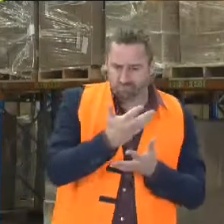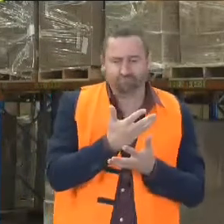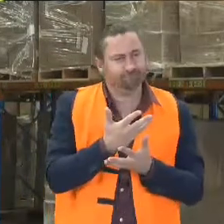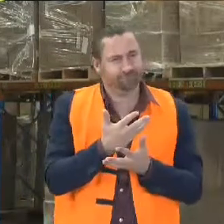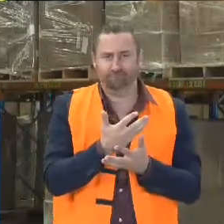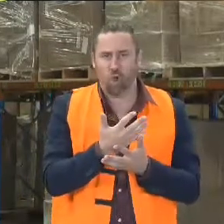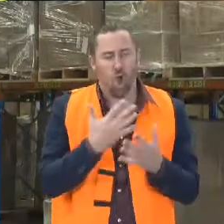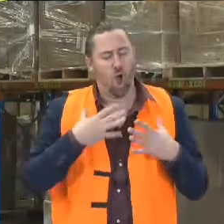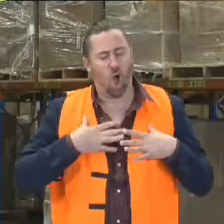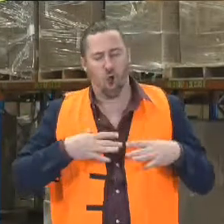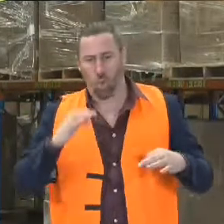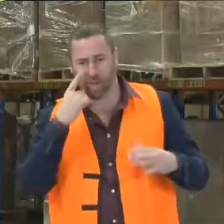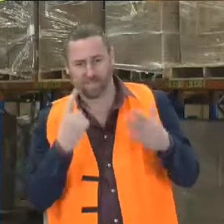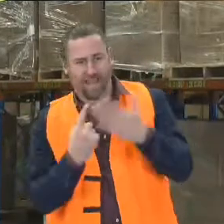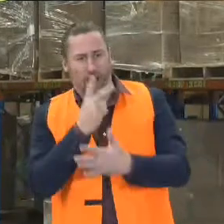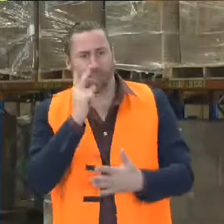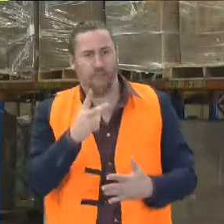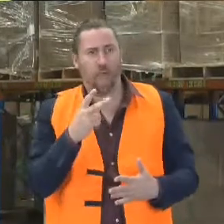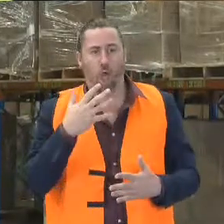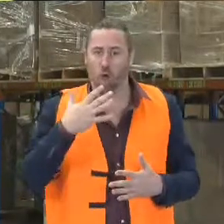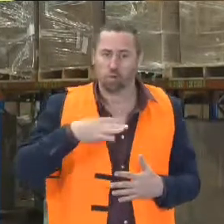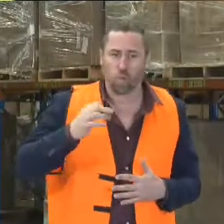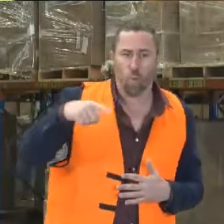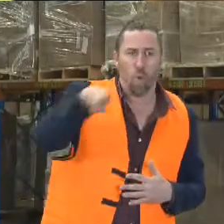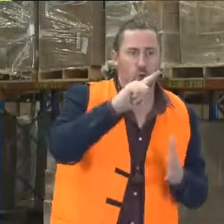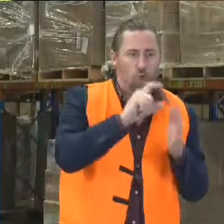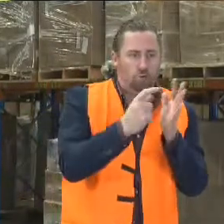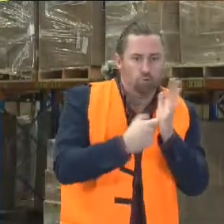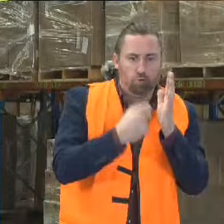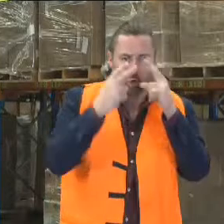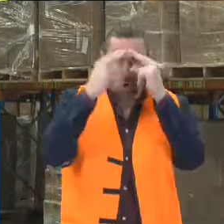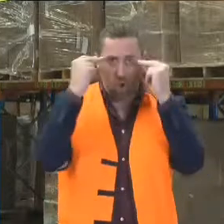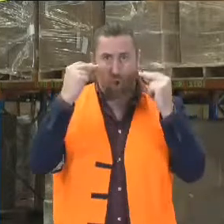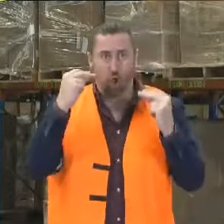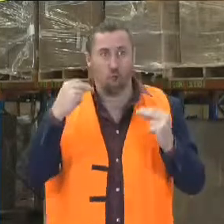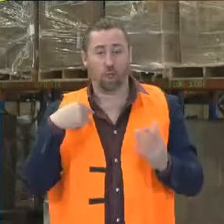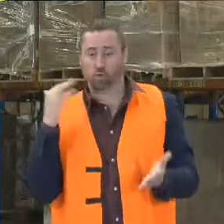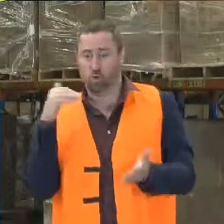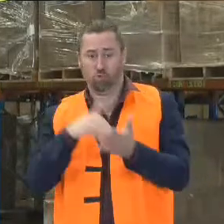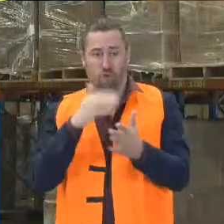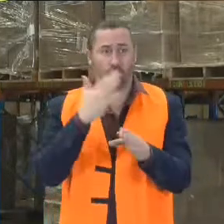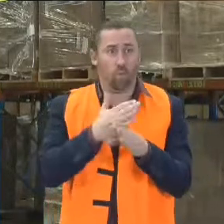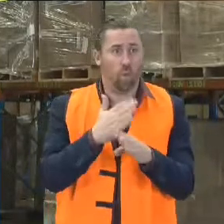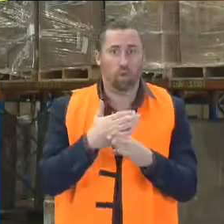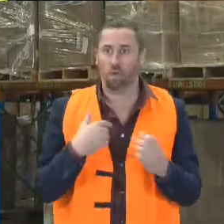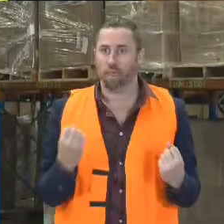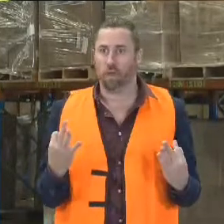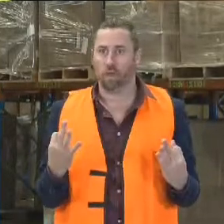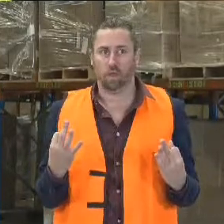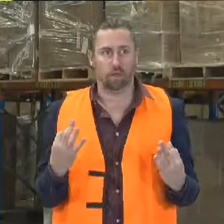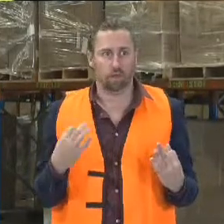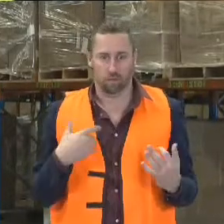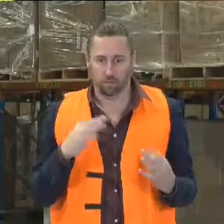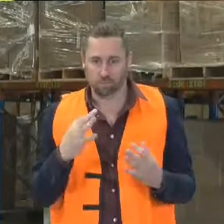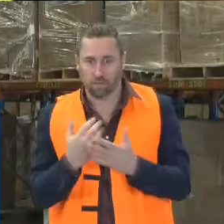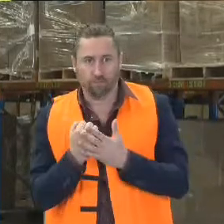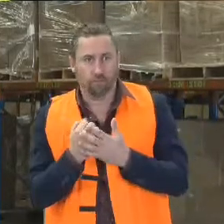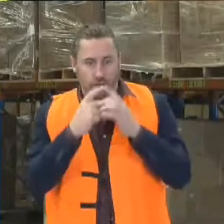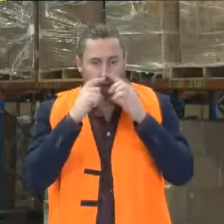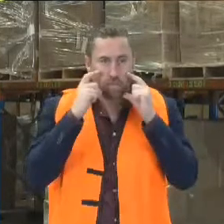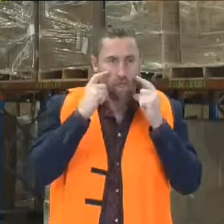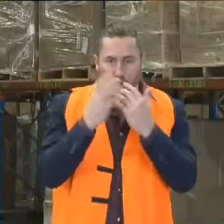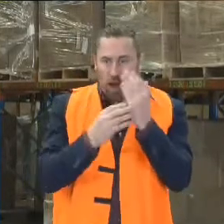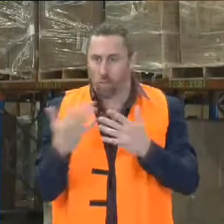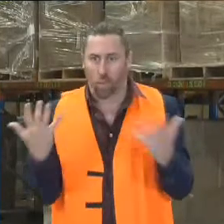our healthcare staff have to worry about having the equipment they need to keep themselves safe. Never